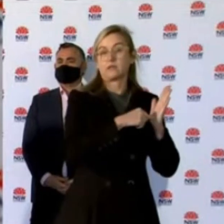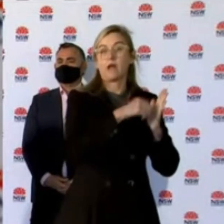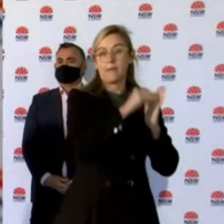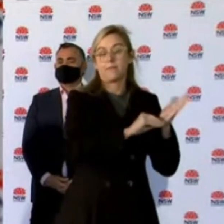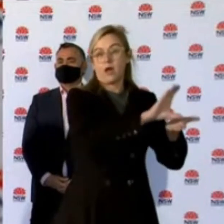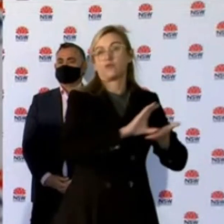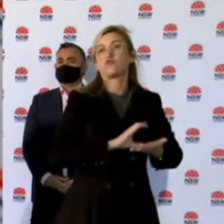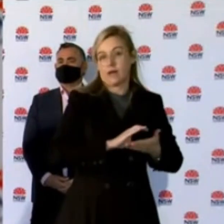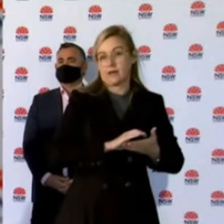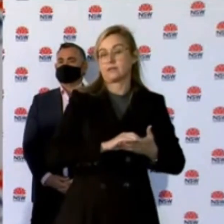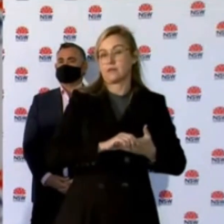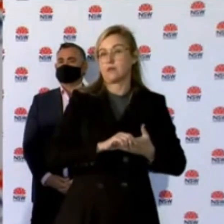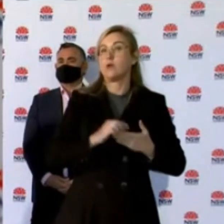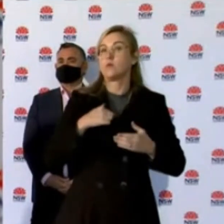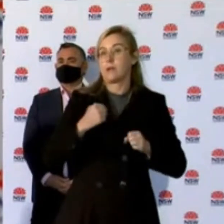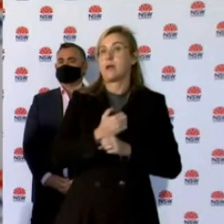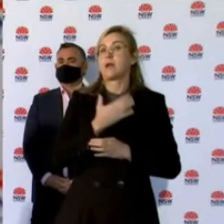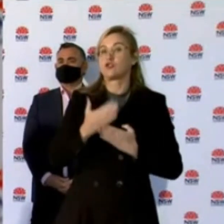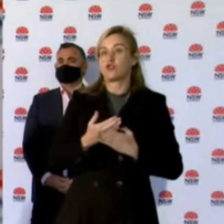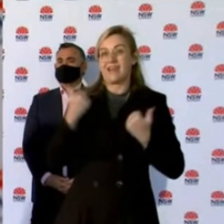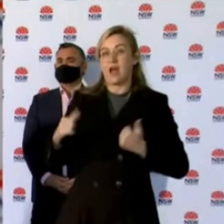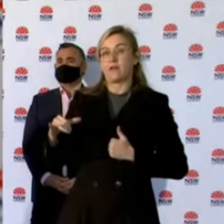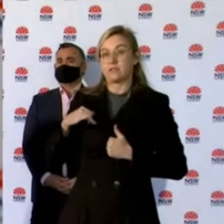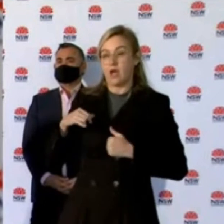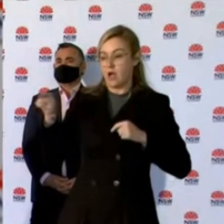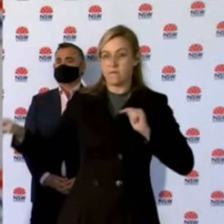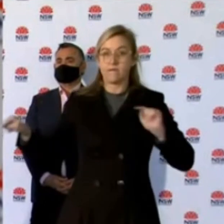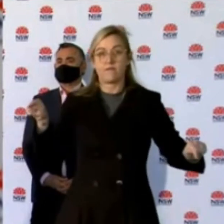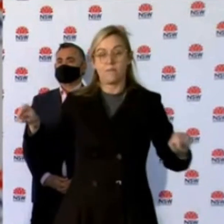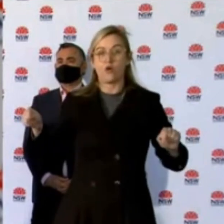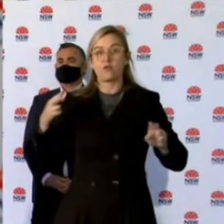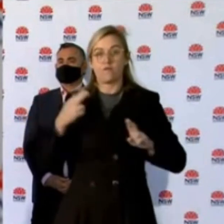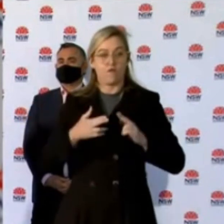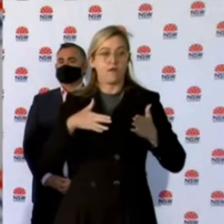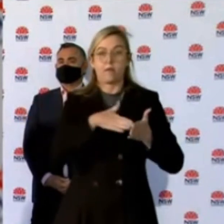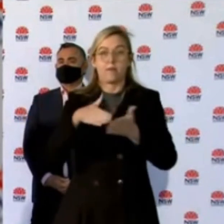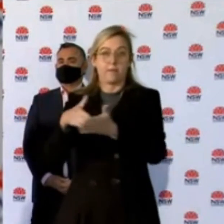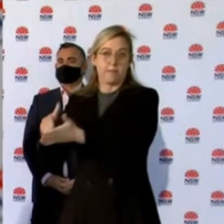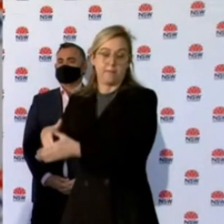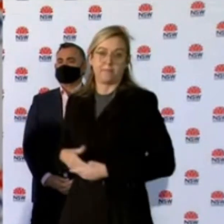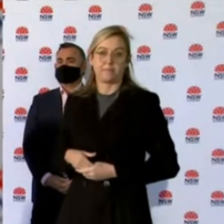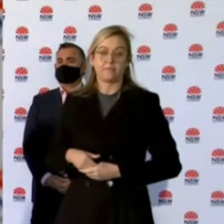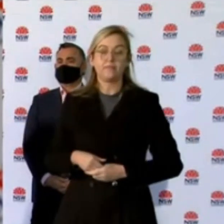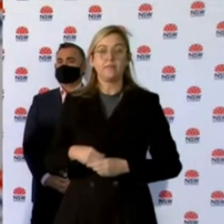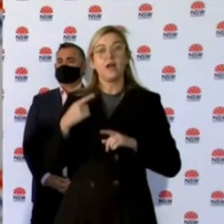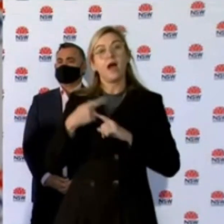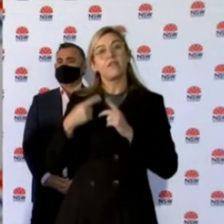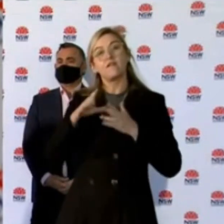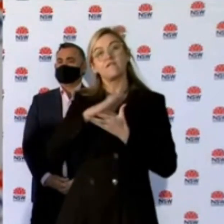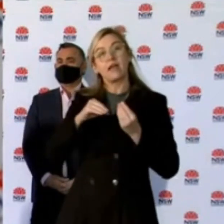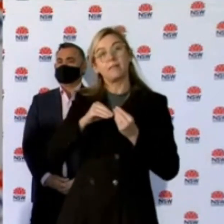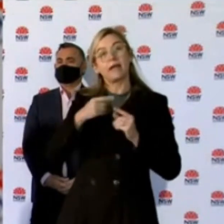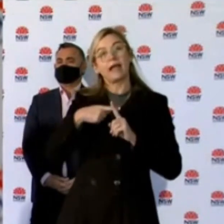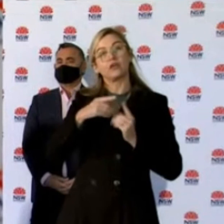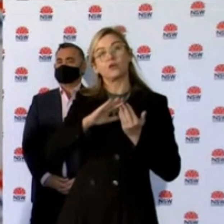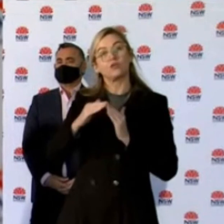extra resources to support those organisations to get the message out, to get the help out. And also we've also got family and community services and other